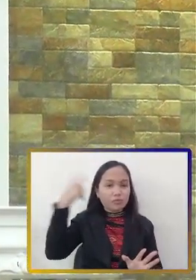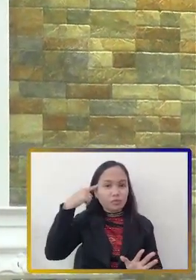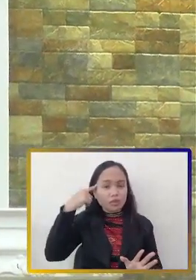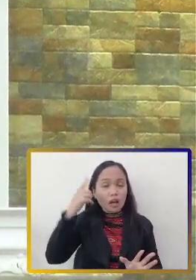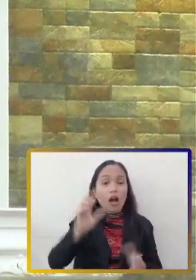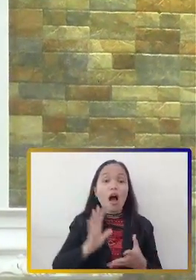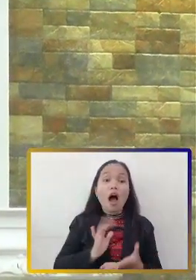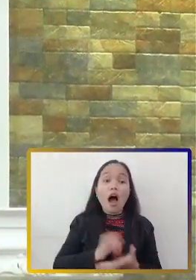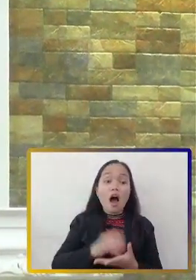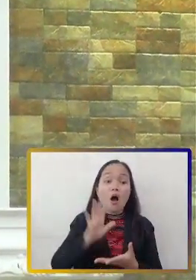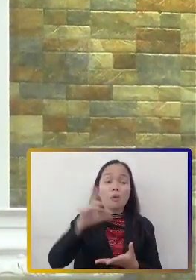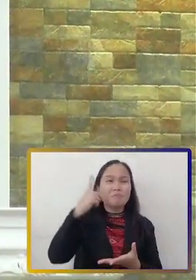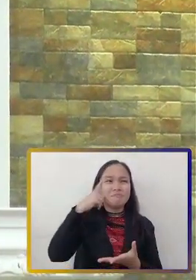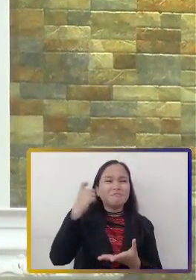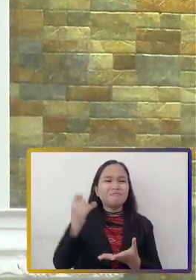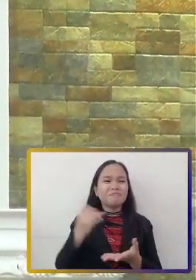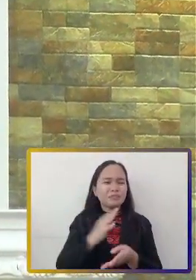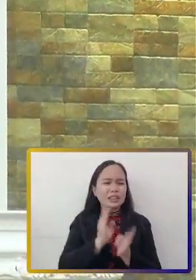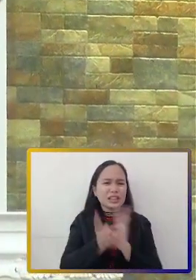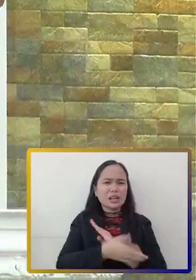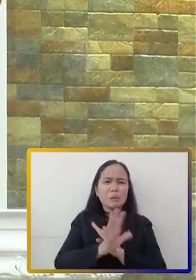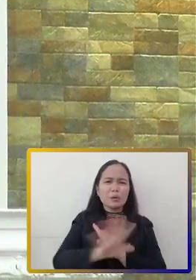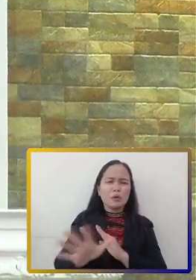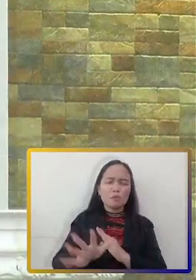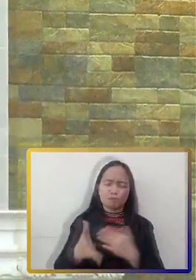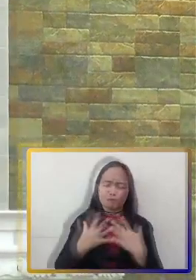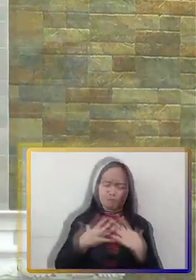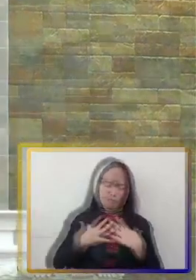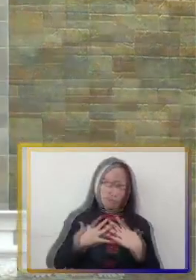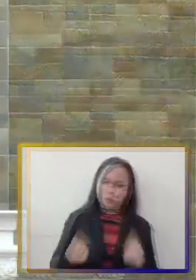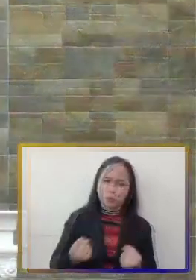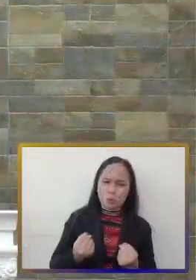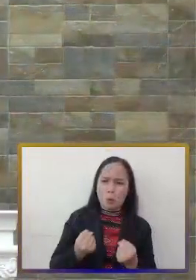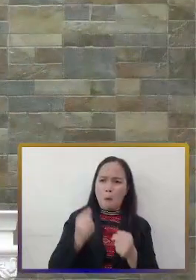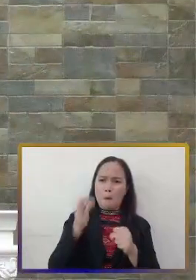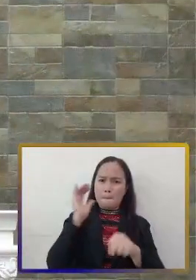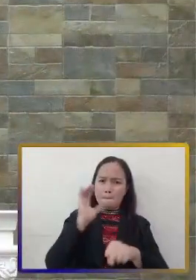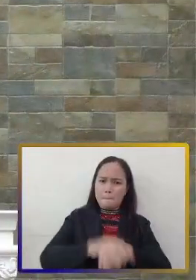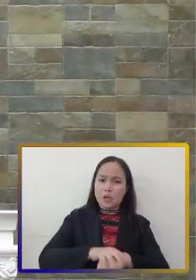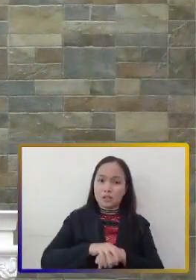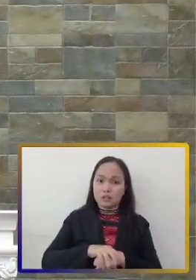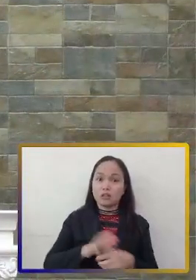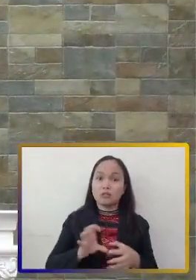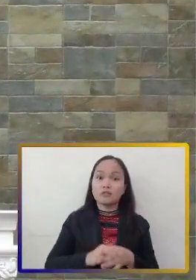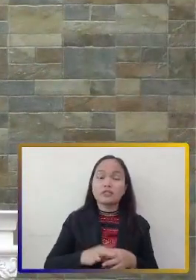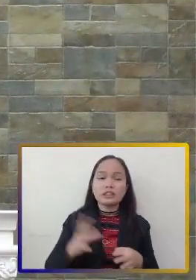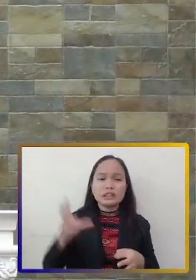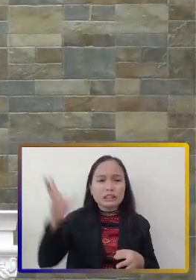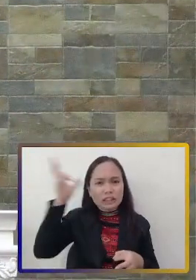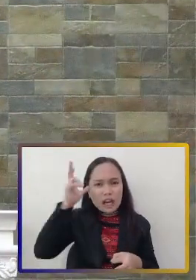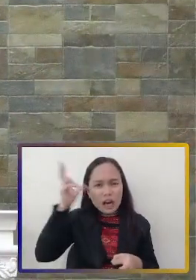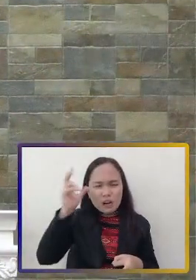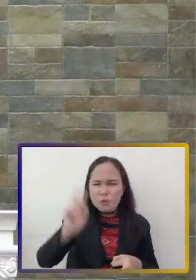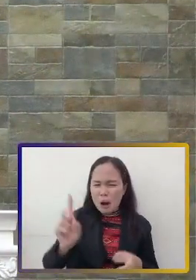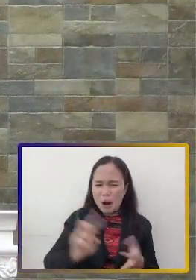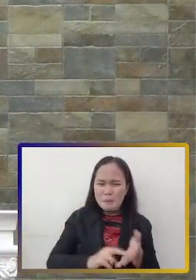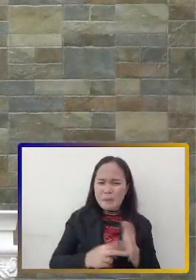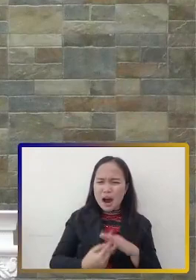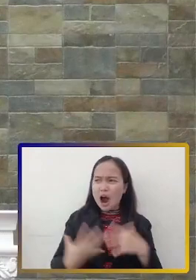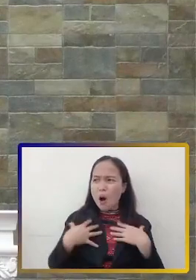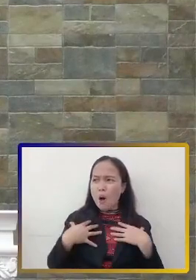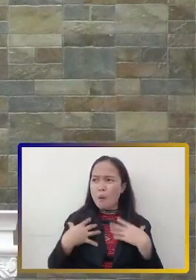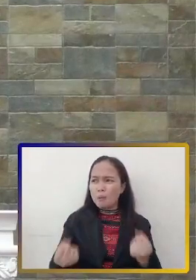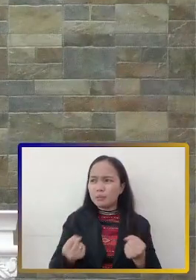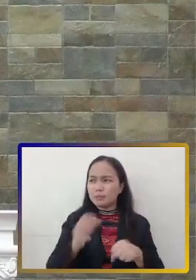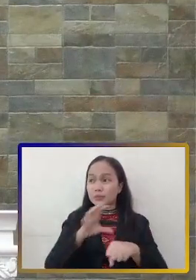became a stronghold of Satan. You see that? Well, what do you mean by the stronghold? You